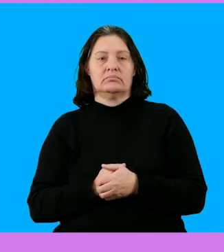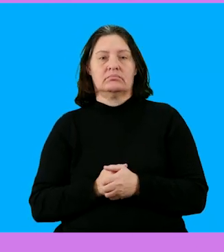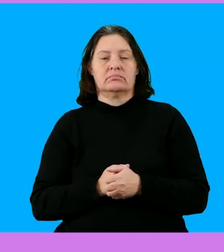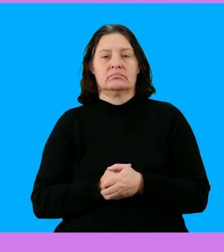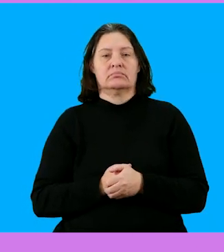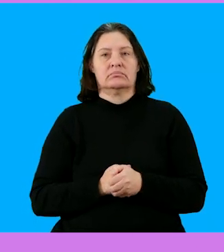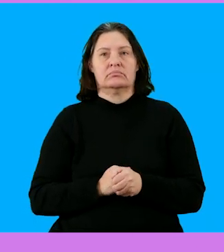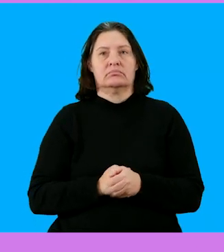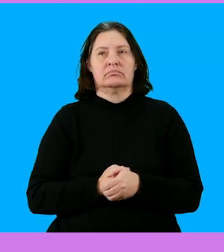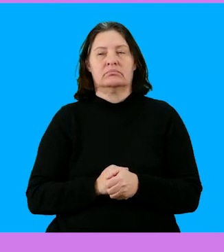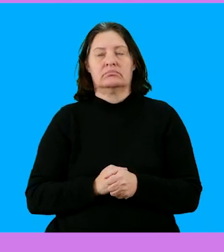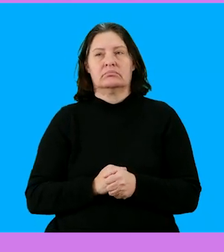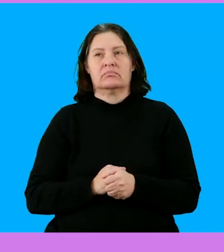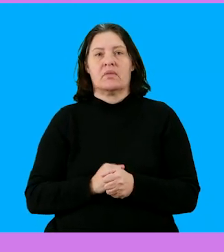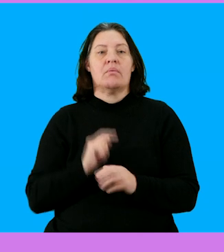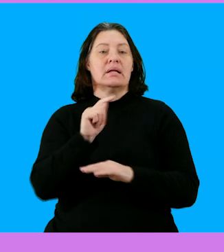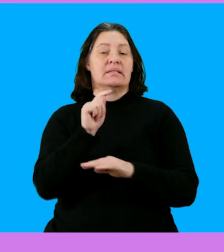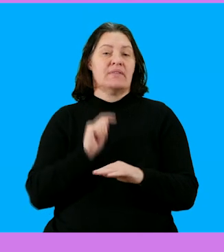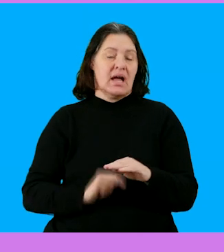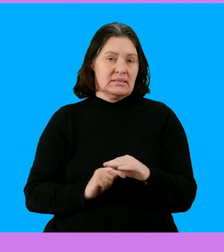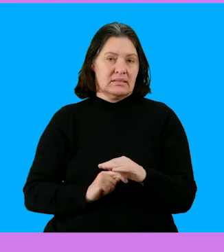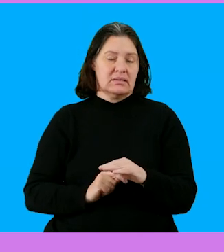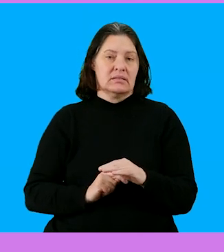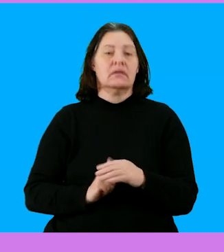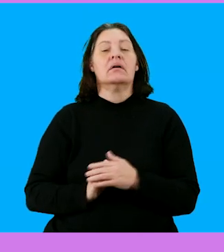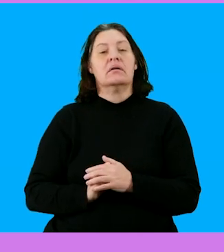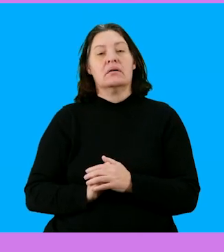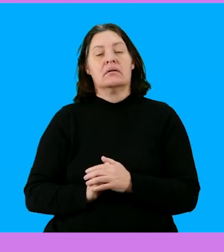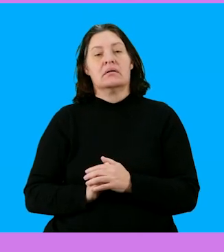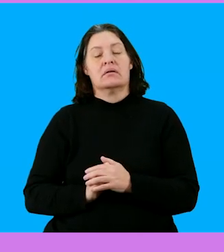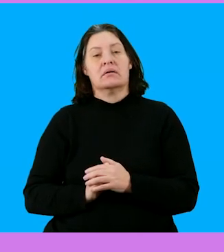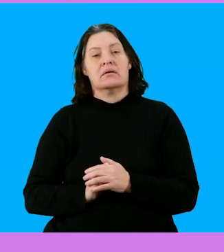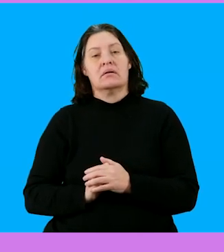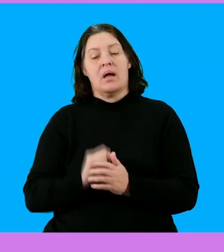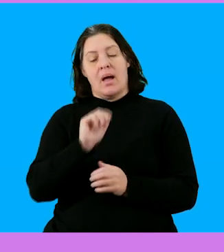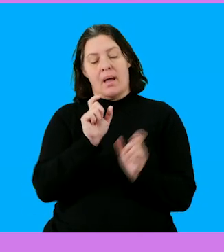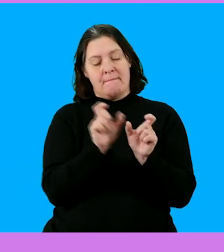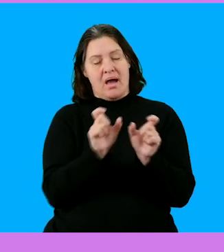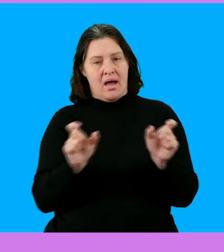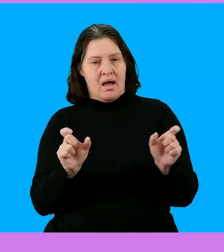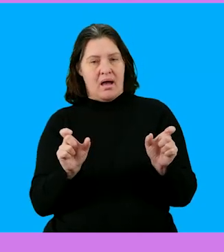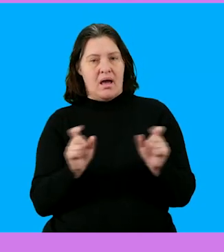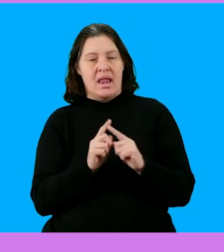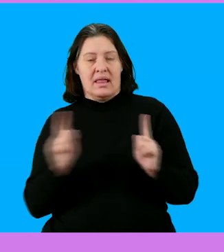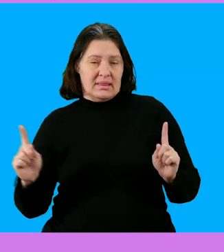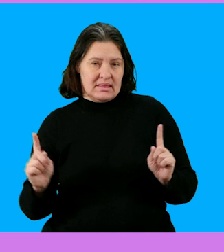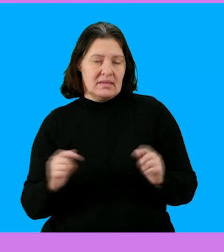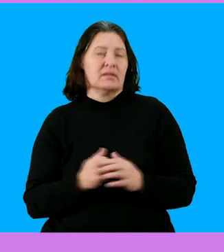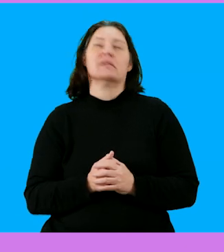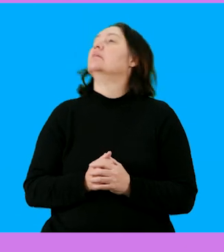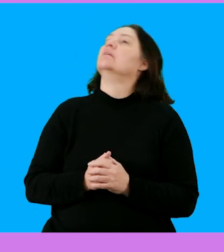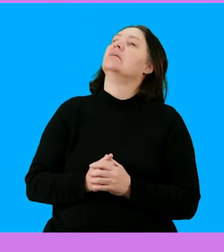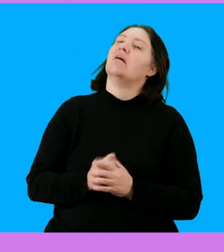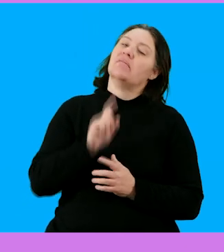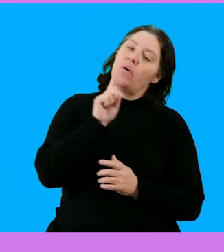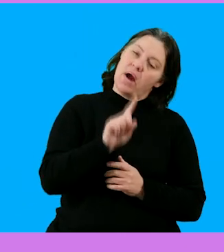distance between the two places divided by the bar length, okay, of the bar scale, multiplied by the scale factor here